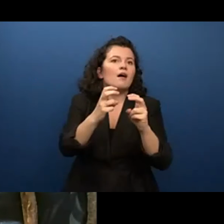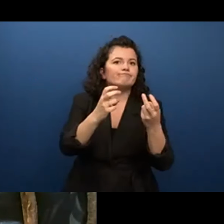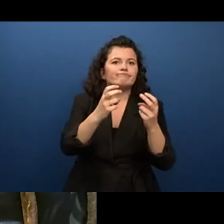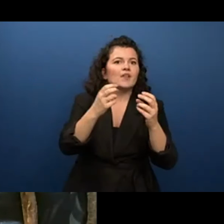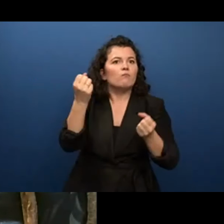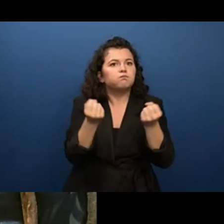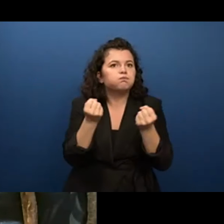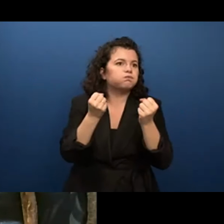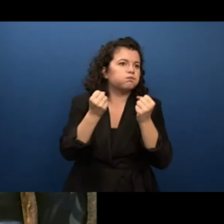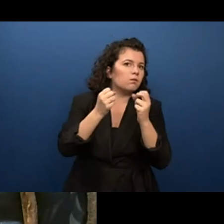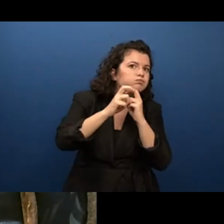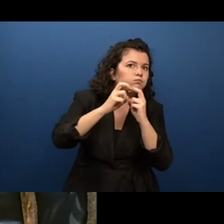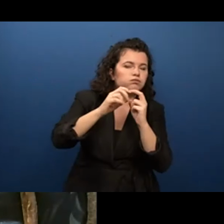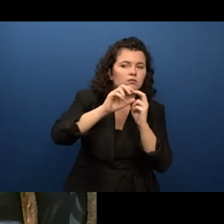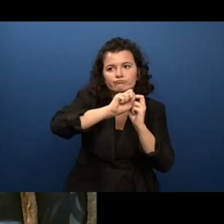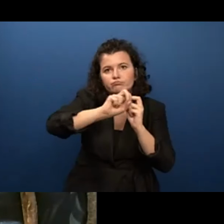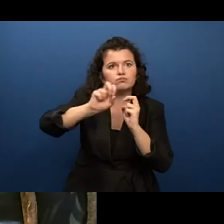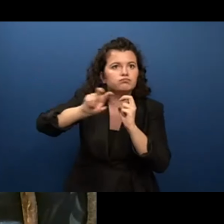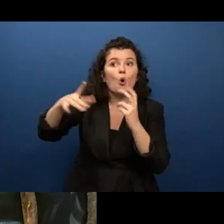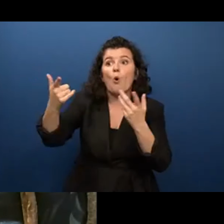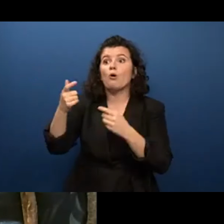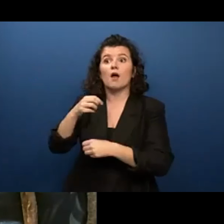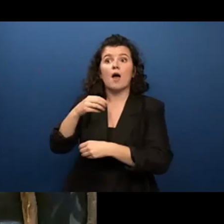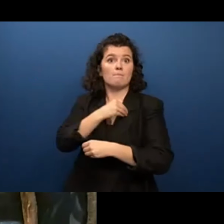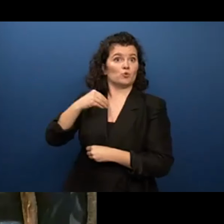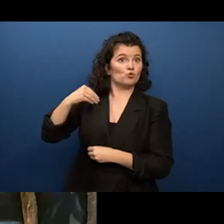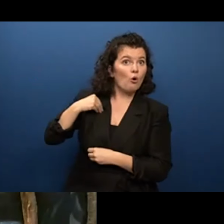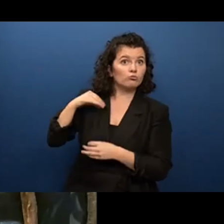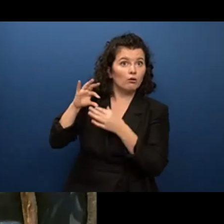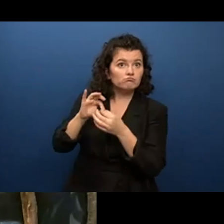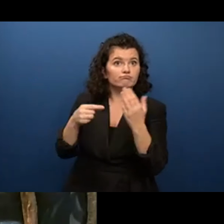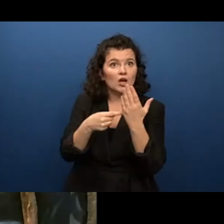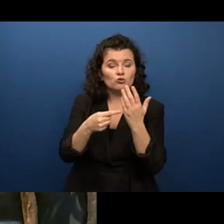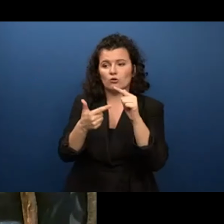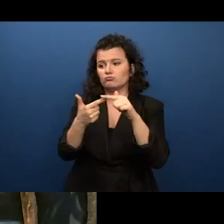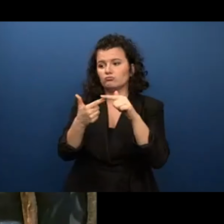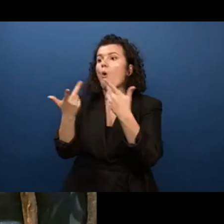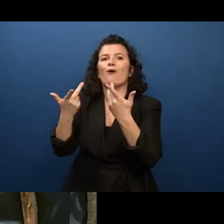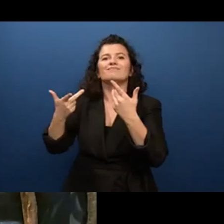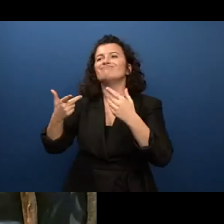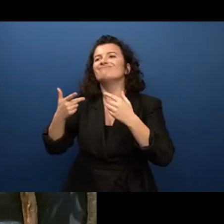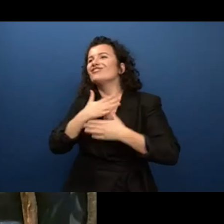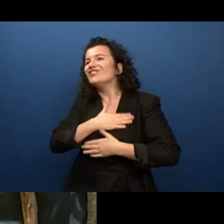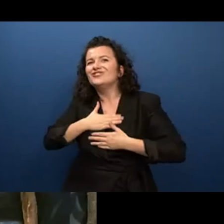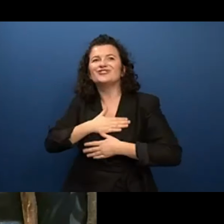medical services in particular, social services, entertainment, of course, and workplaces.